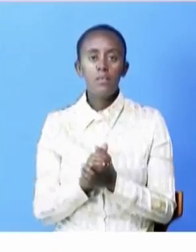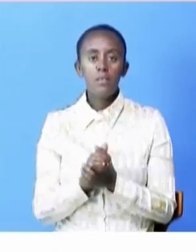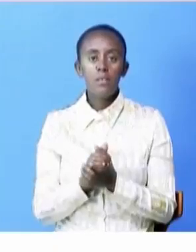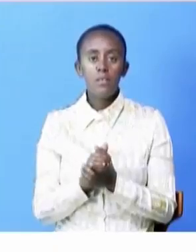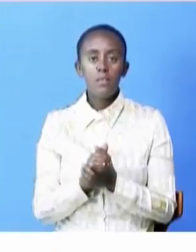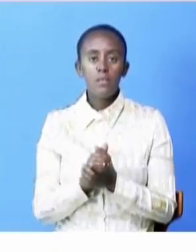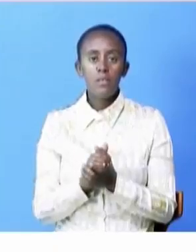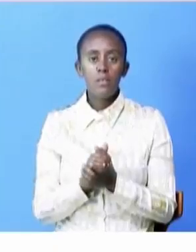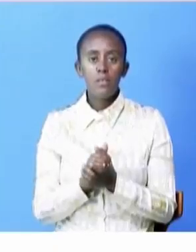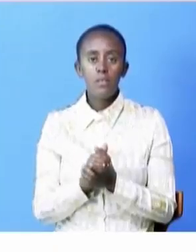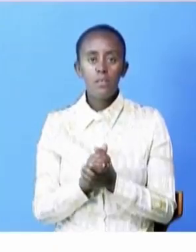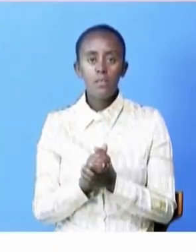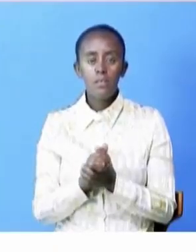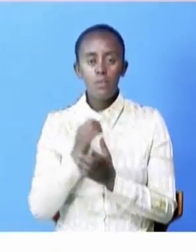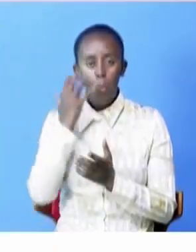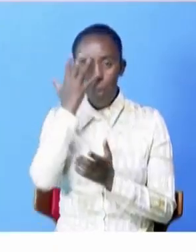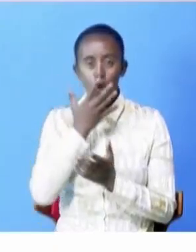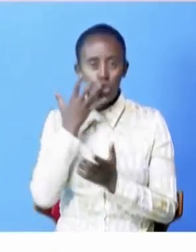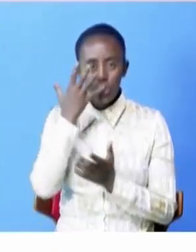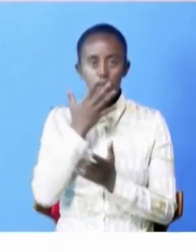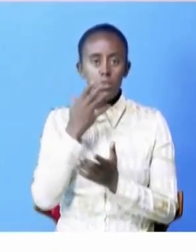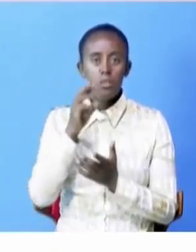washes his face